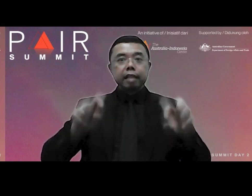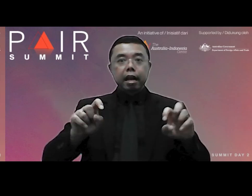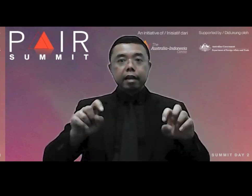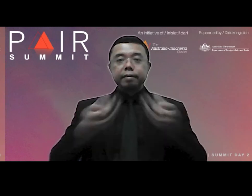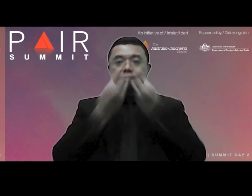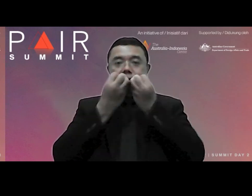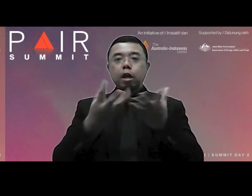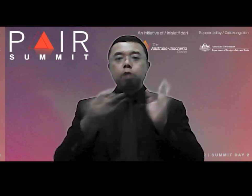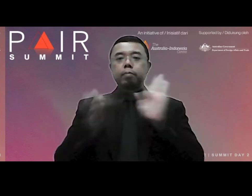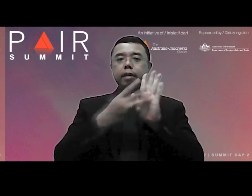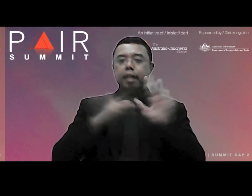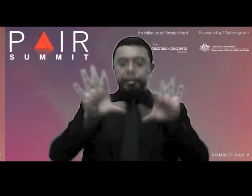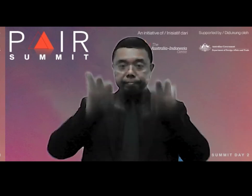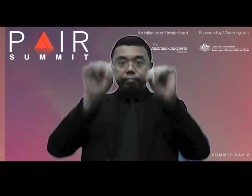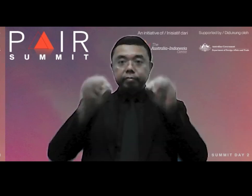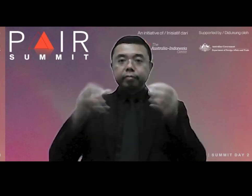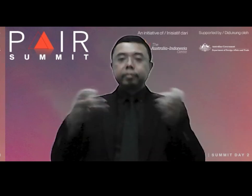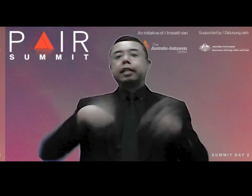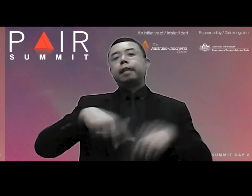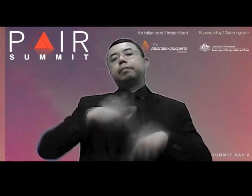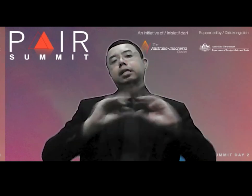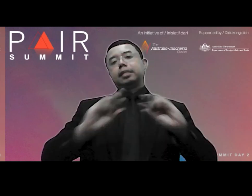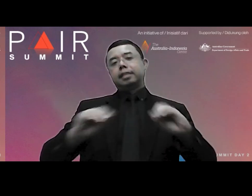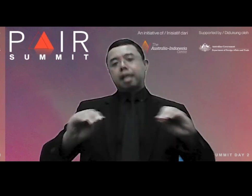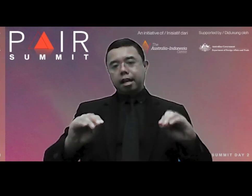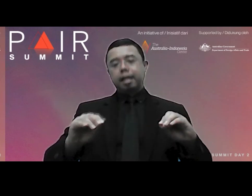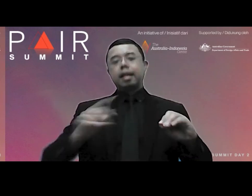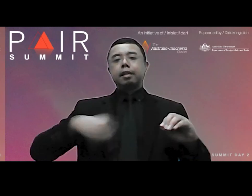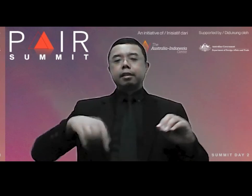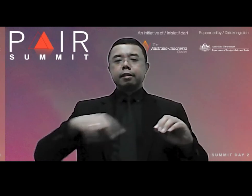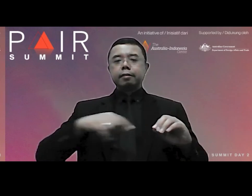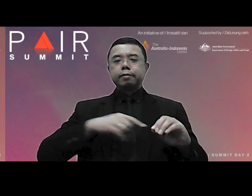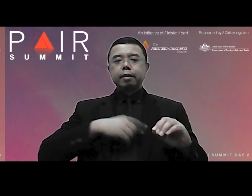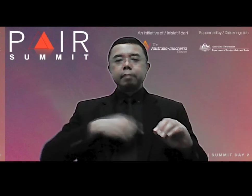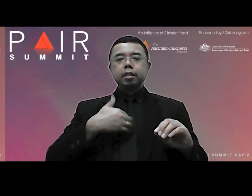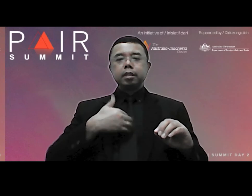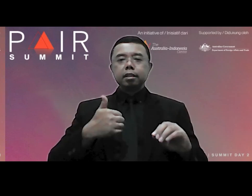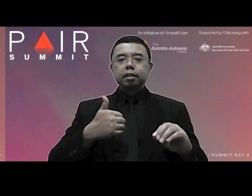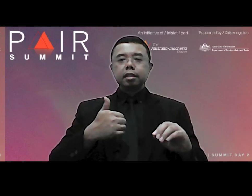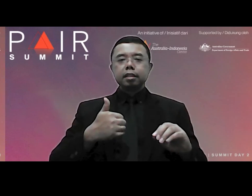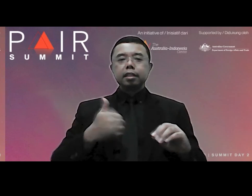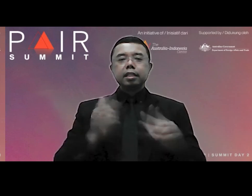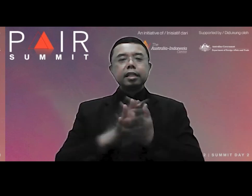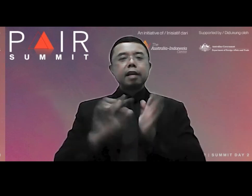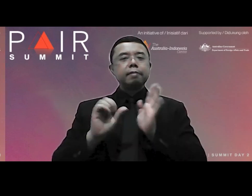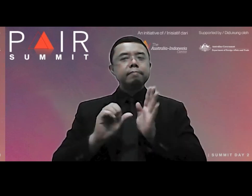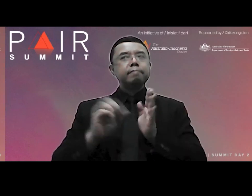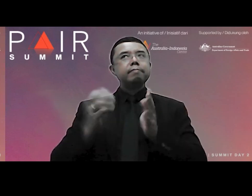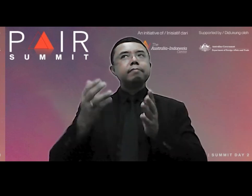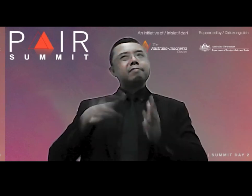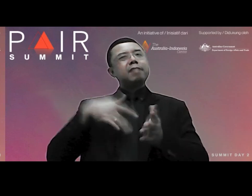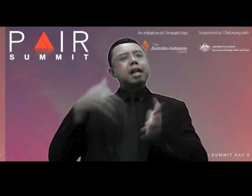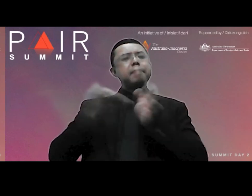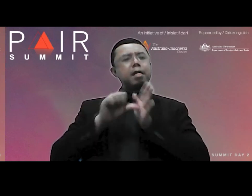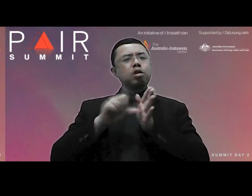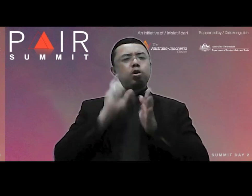applied and are going to enable us to learn from one another. As Jeff said earlier, it's not just a one-way